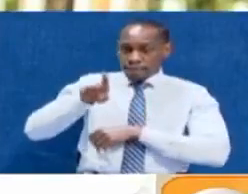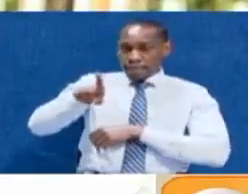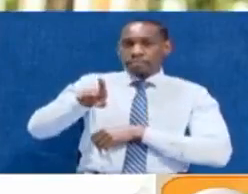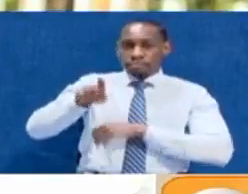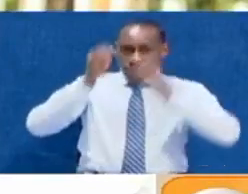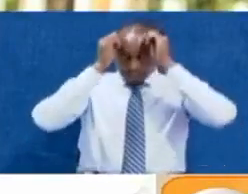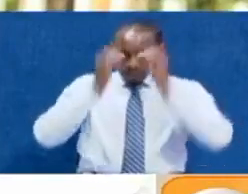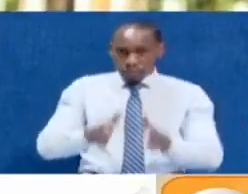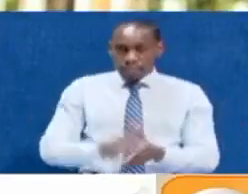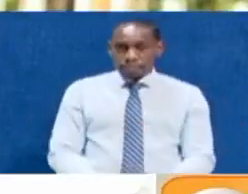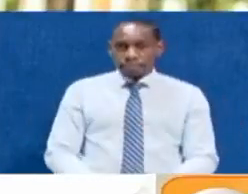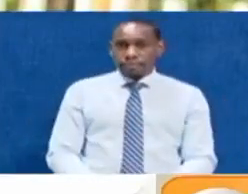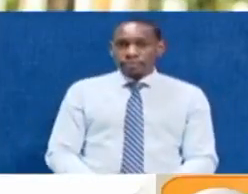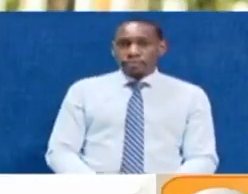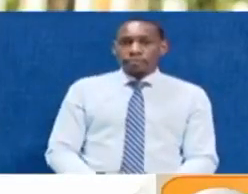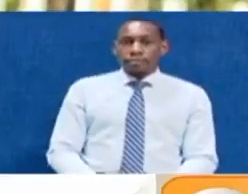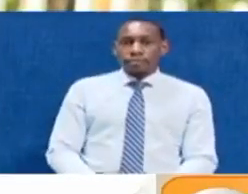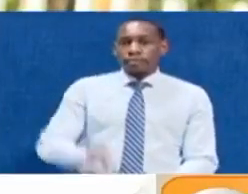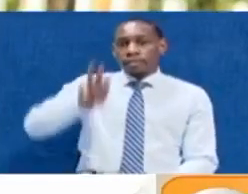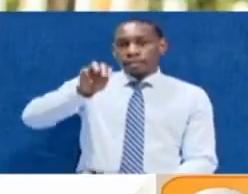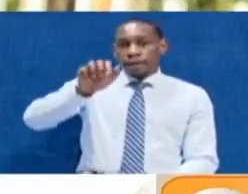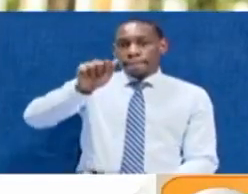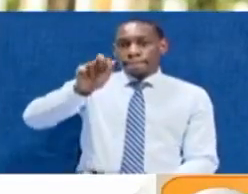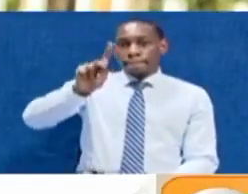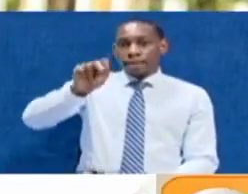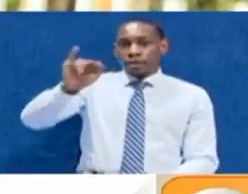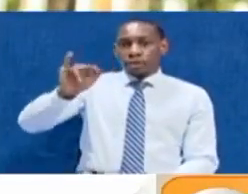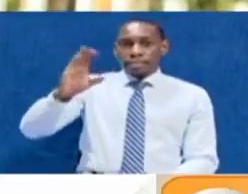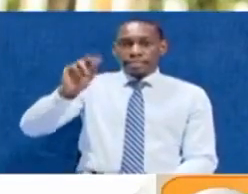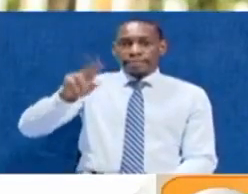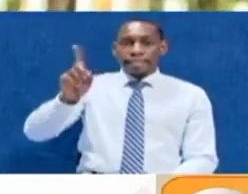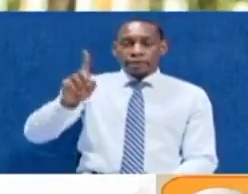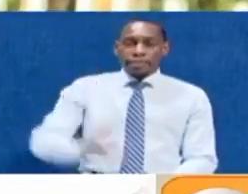students. Makori Ongechi, Citizen TV, Nairobi.